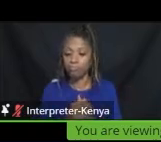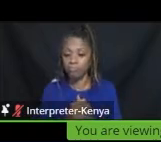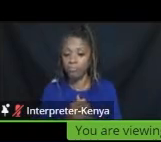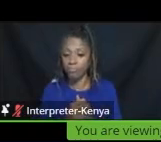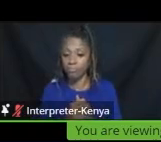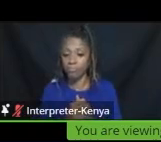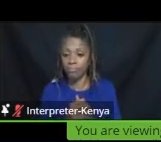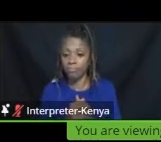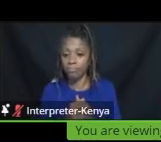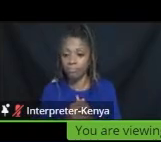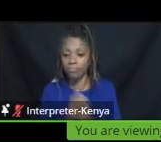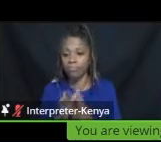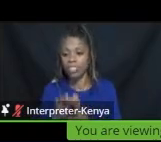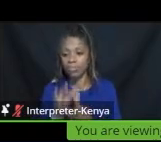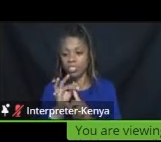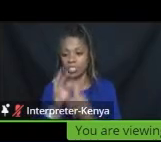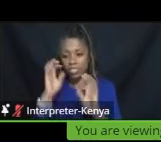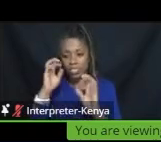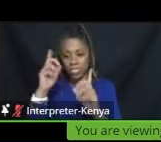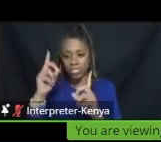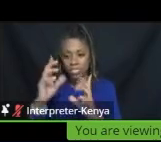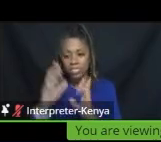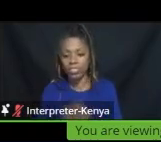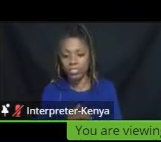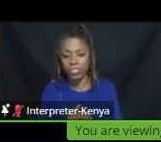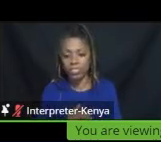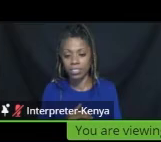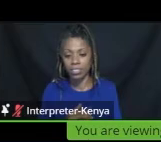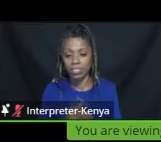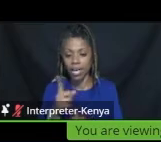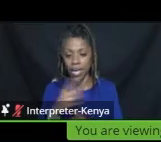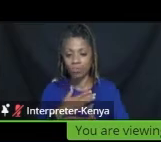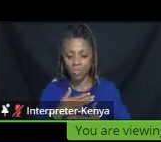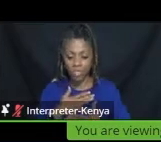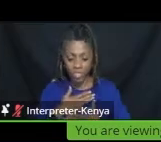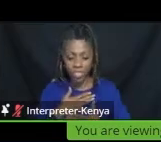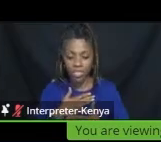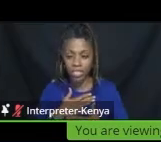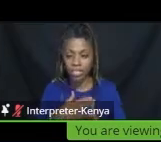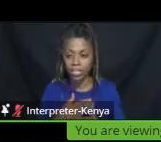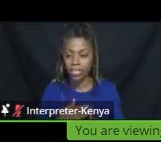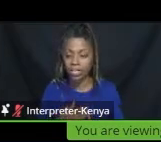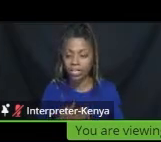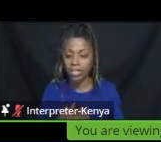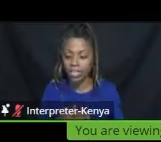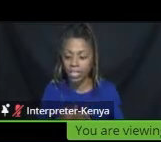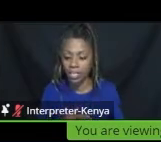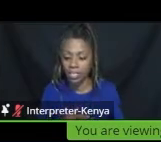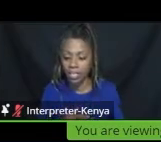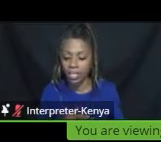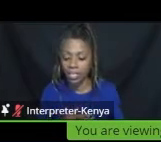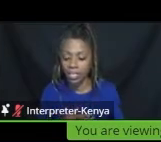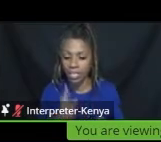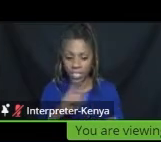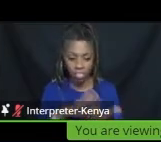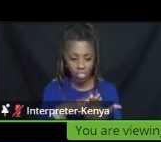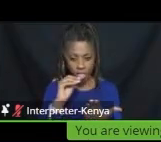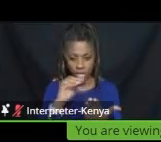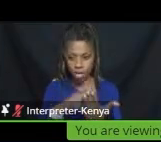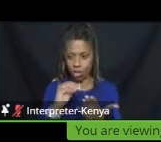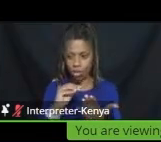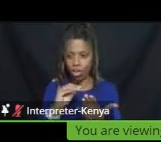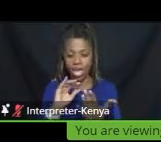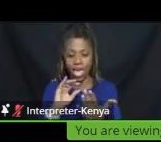Special education. Go ahead. I appreciate that, Matt. Like the number of things that I feel like I can learn how to do via YouTube around the